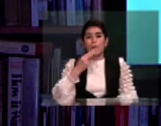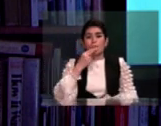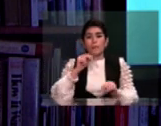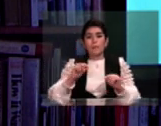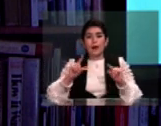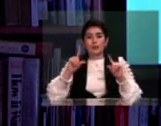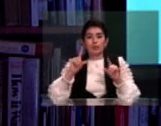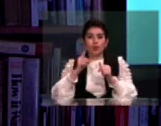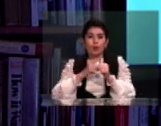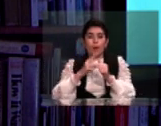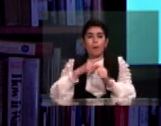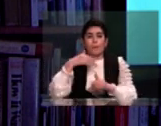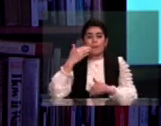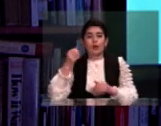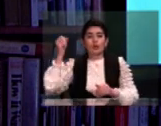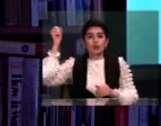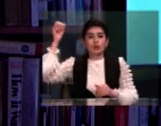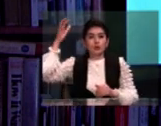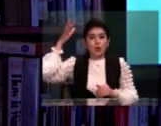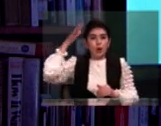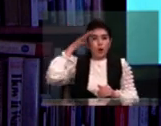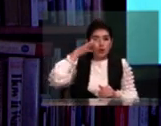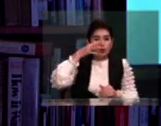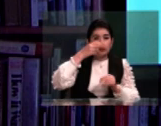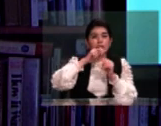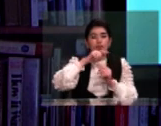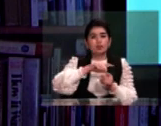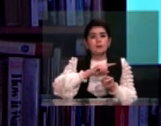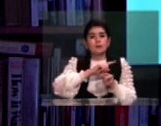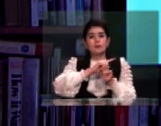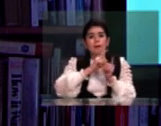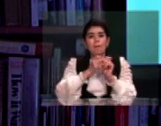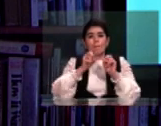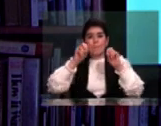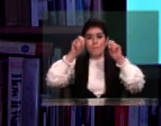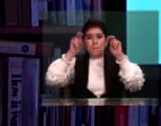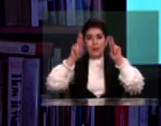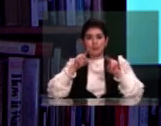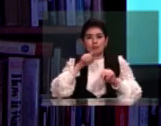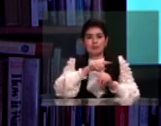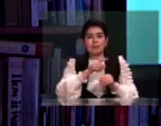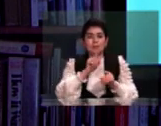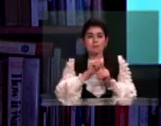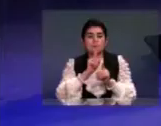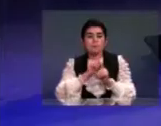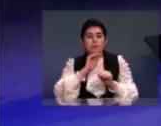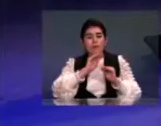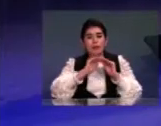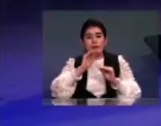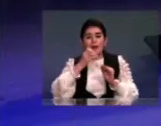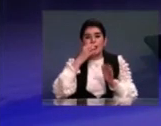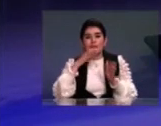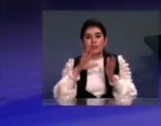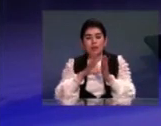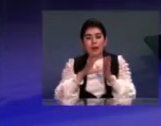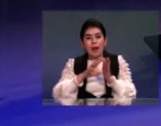deb nomlaganmiz. Yorug'lik nurlari tushadi va ularni maxsus moslamalar yordamida elektr